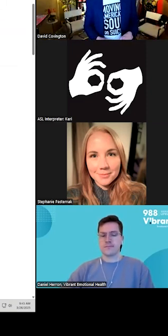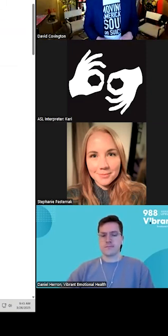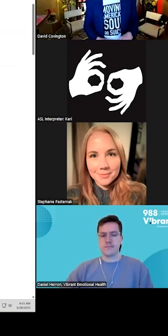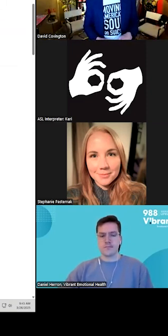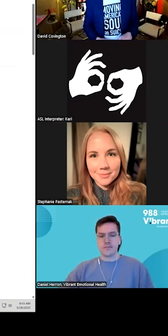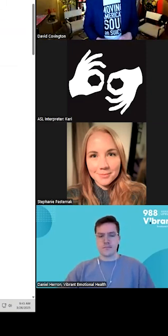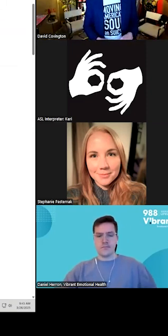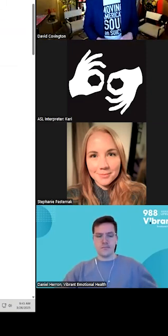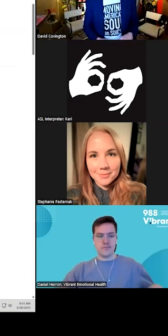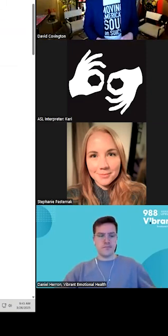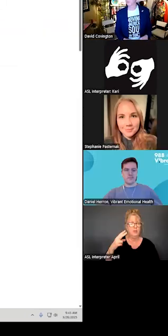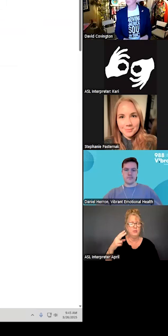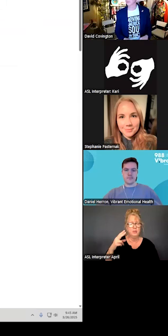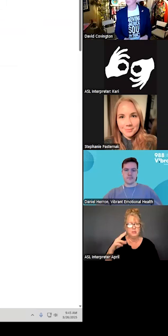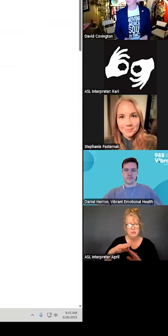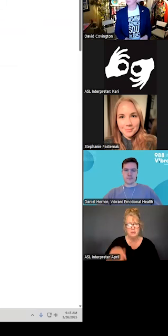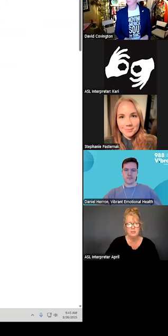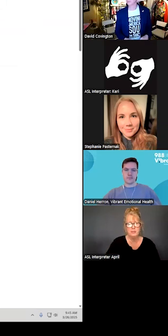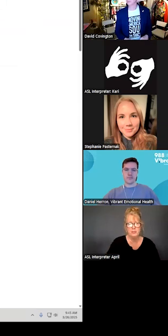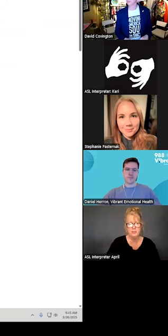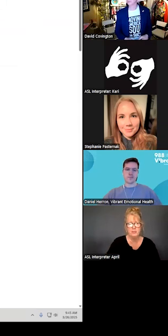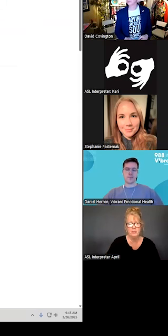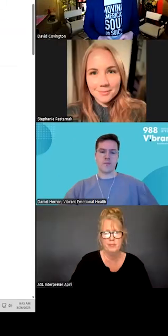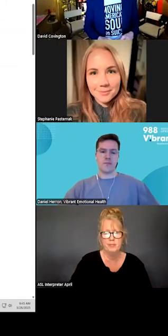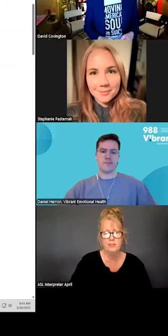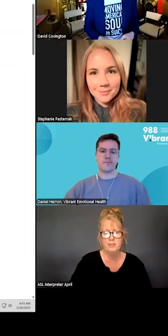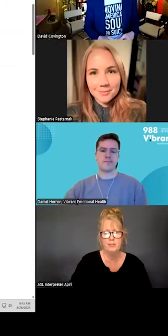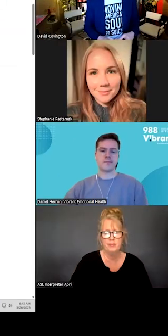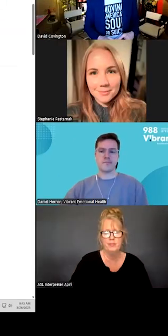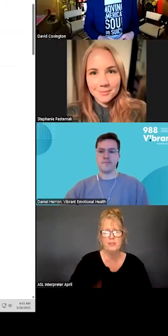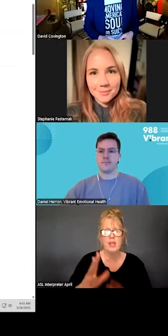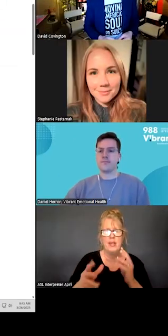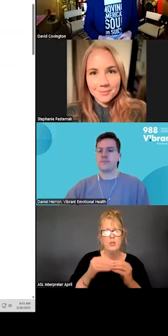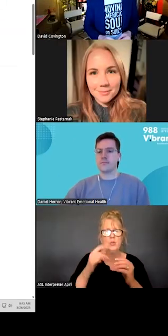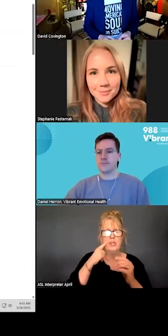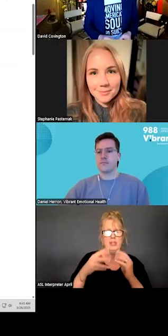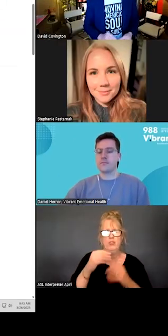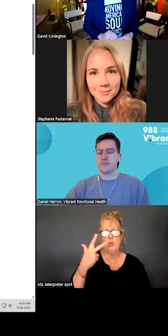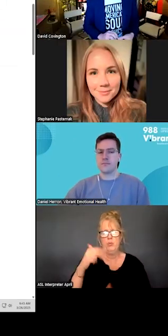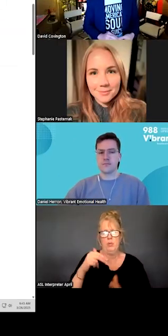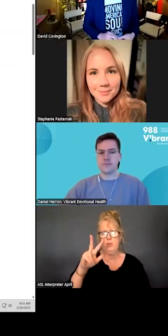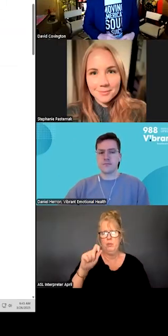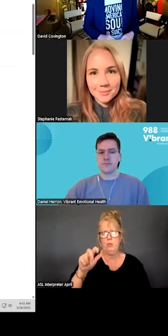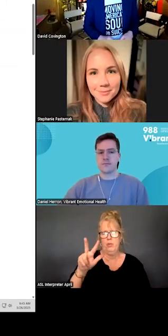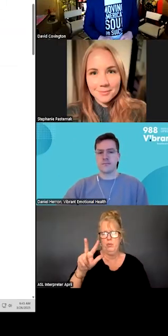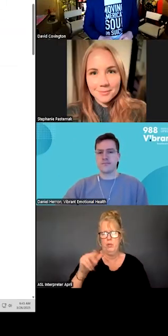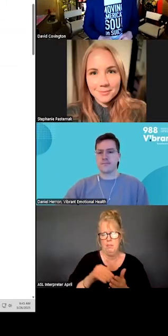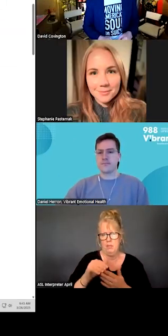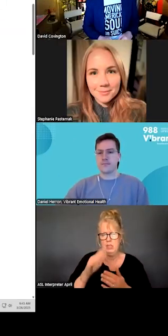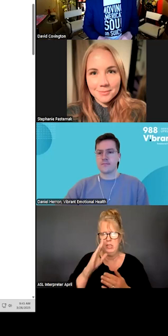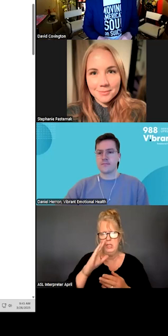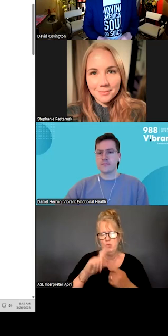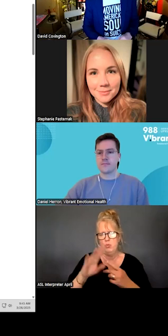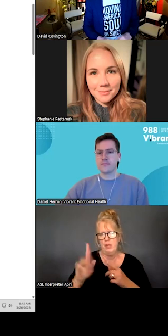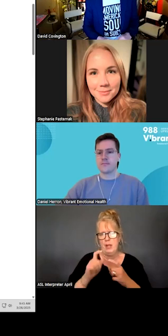today, and that includes an additional $3.3 million on top of that pre-existing appropriation.